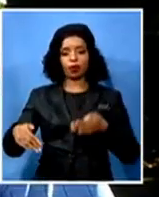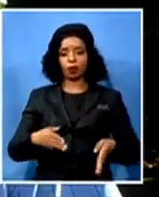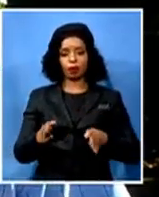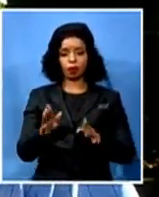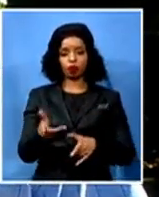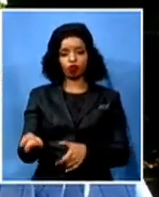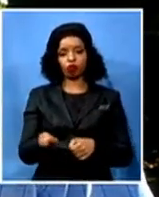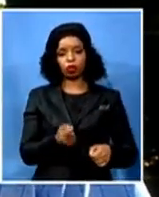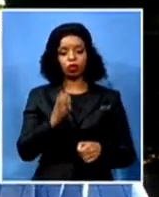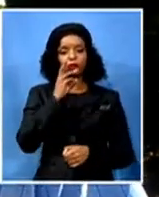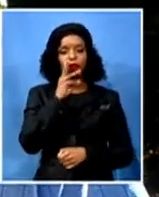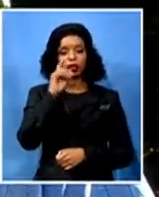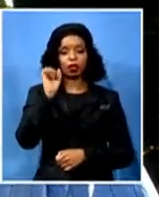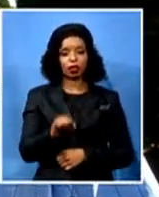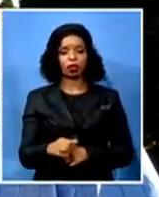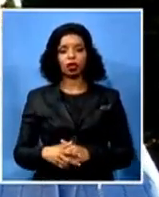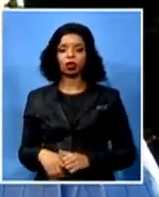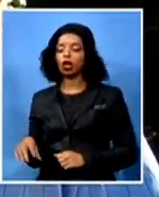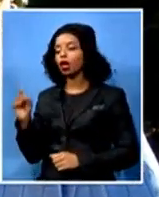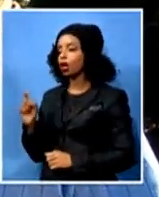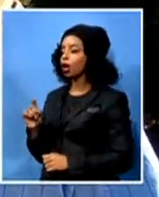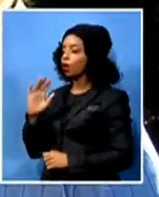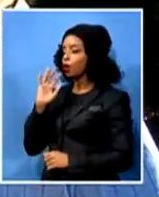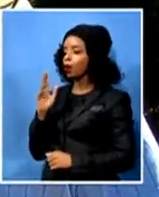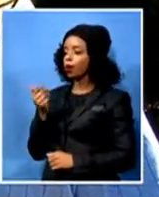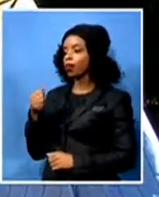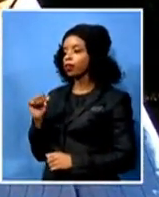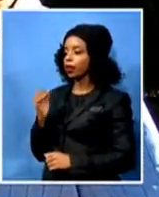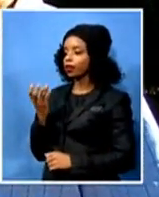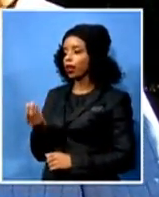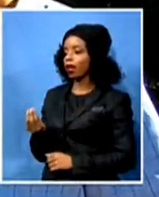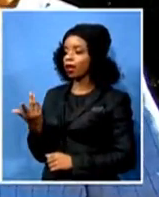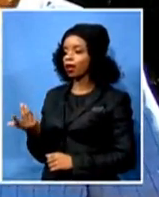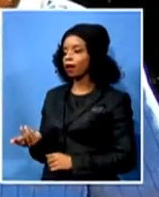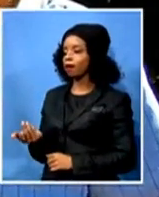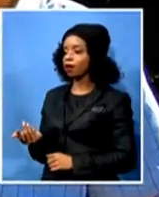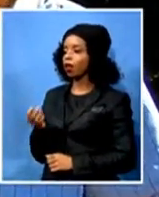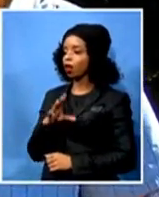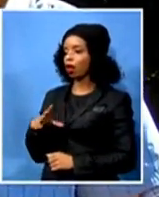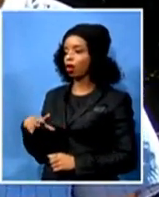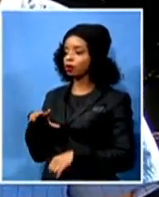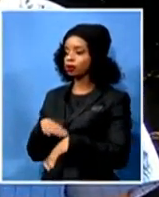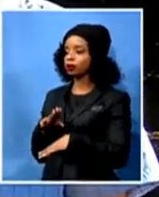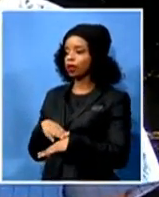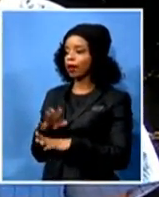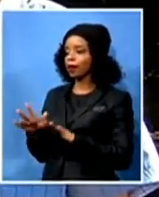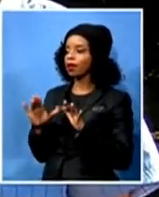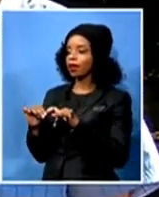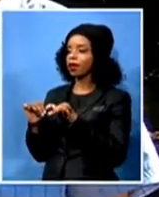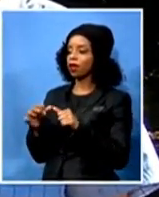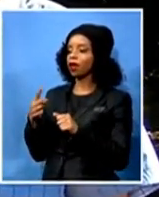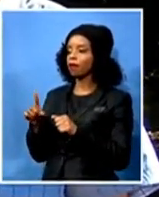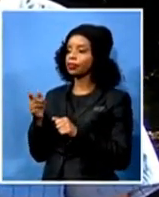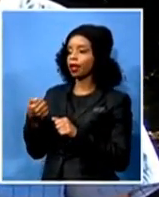that have, in a way, long-term effects on the next harvesting season? Yes, for sure, because there